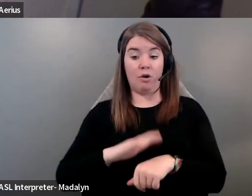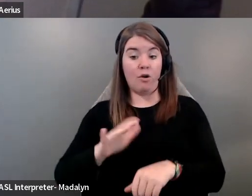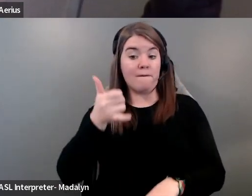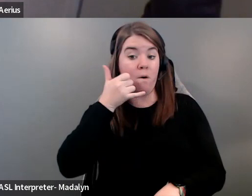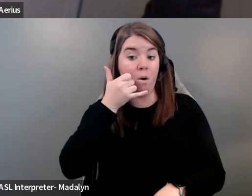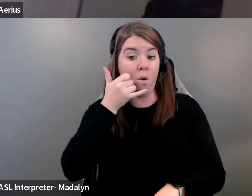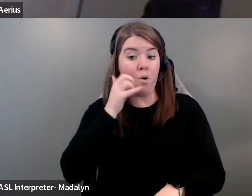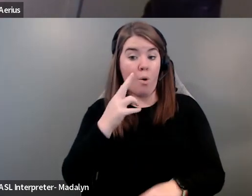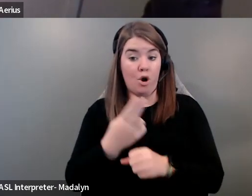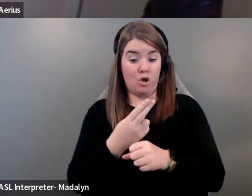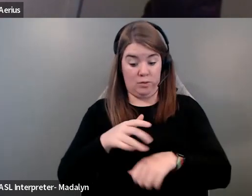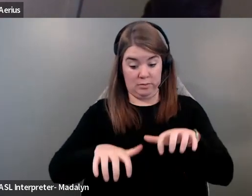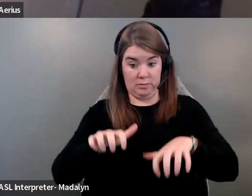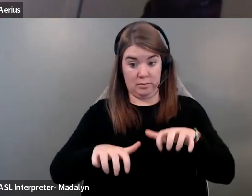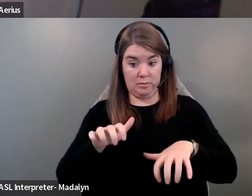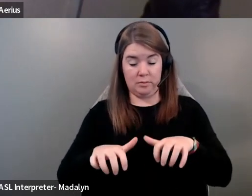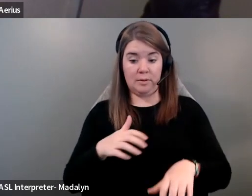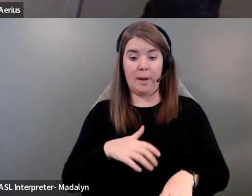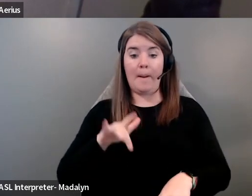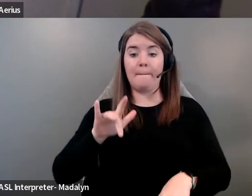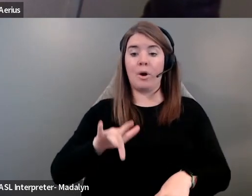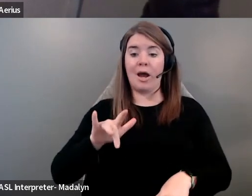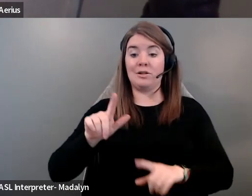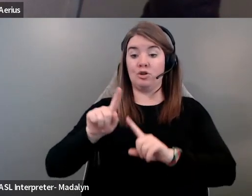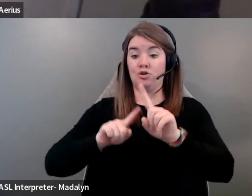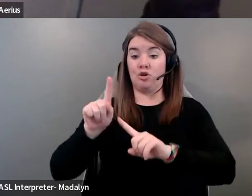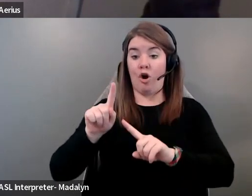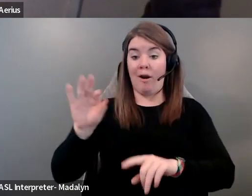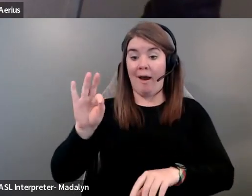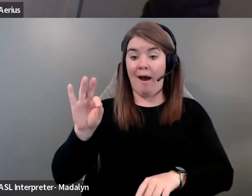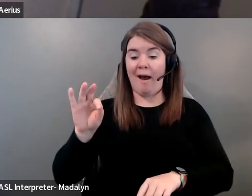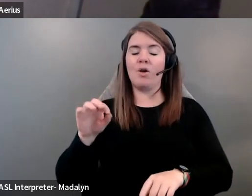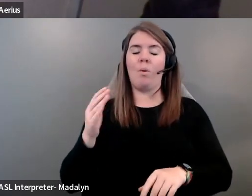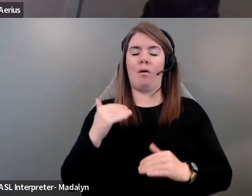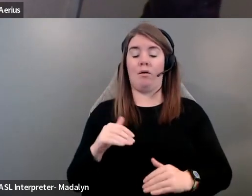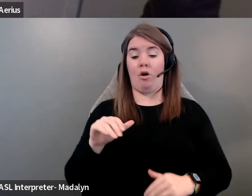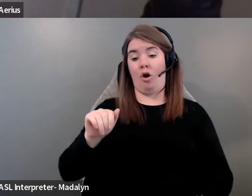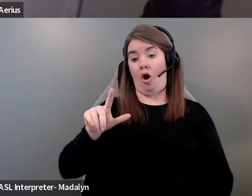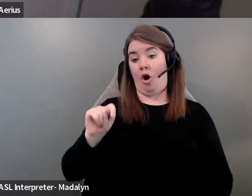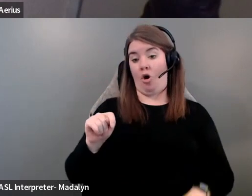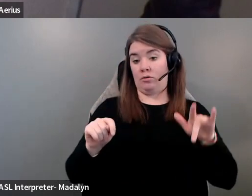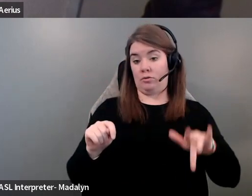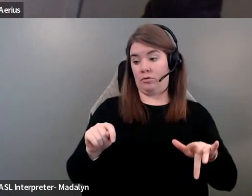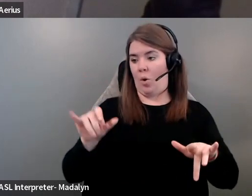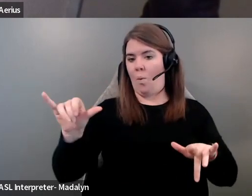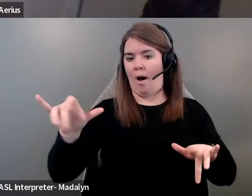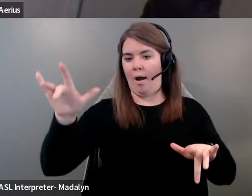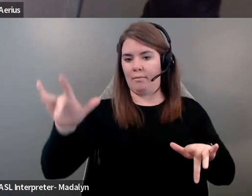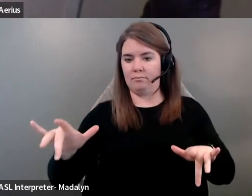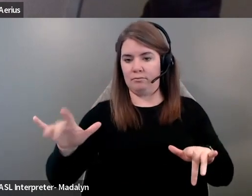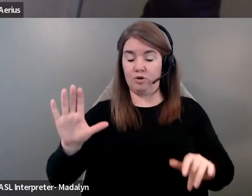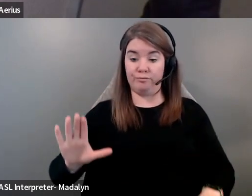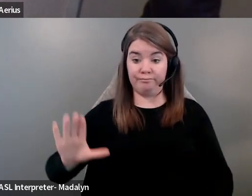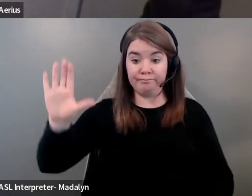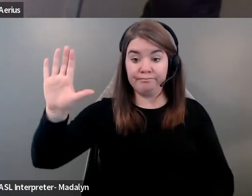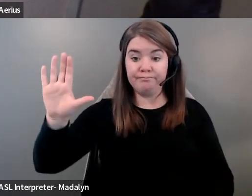using keystrokes, we ask that you press star 9 or Alt Y on your keypad to raise your hand. We will then